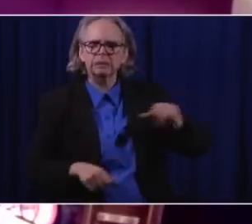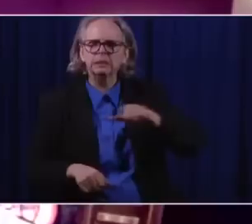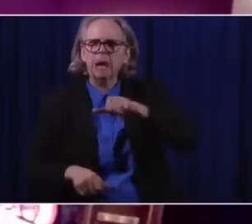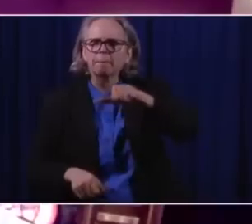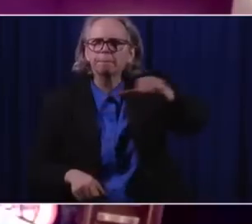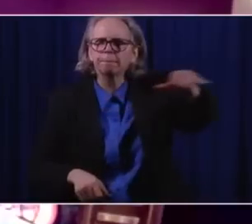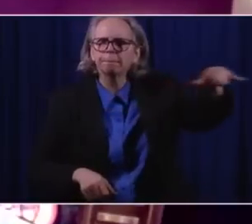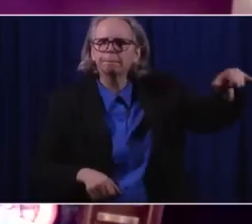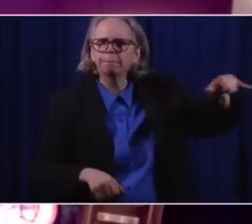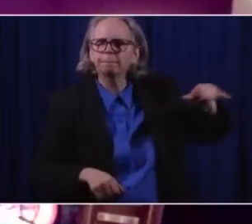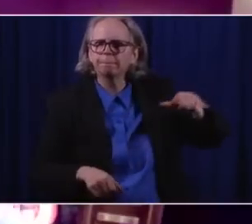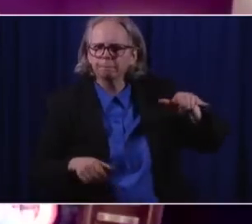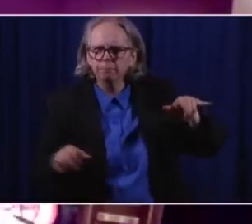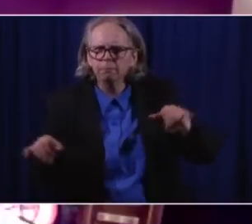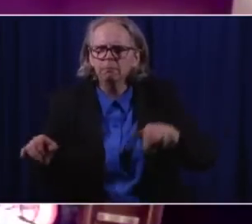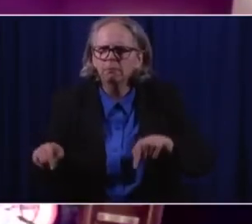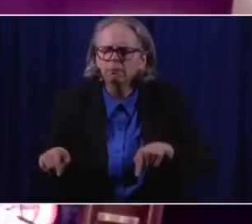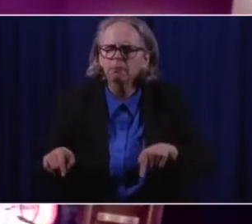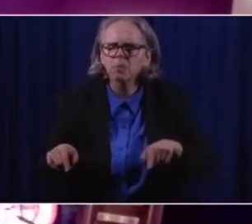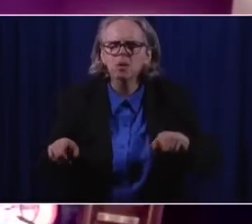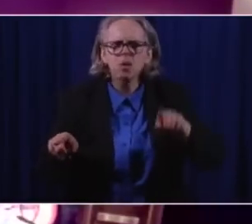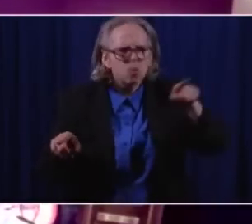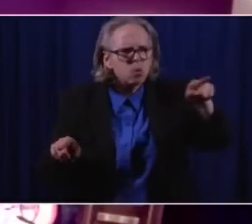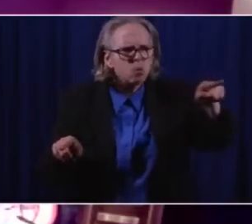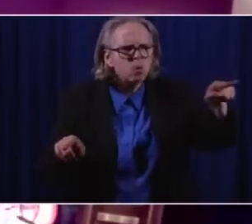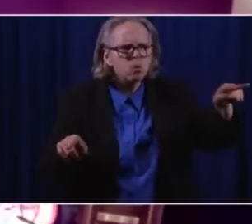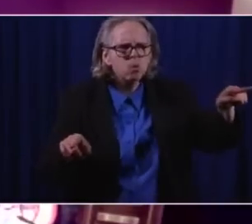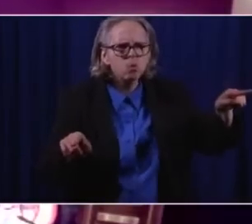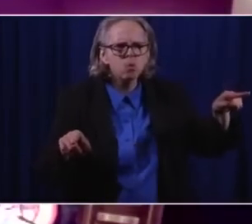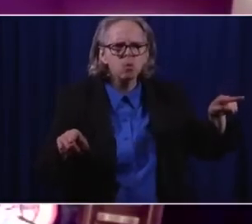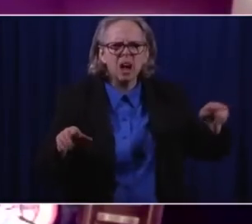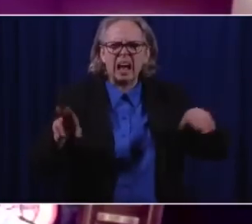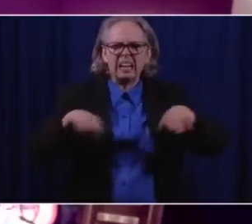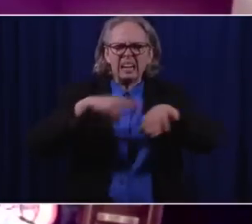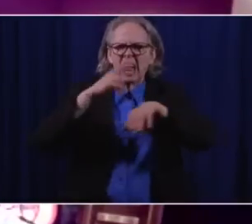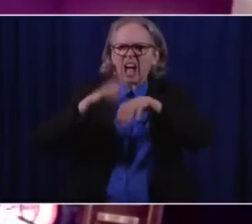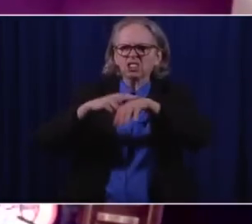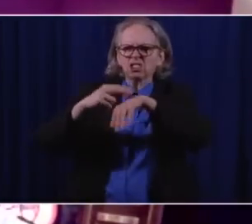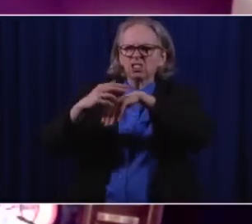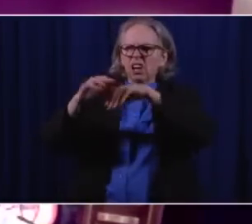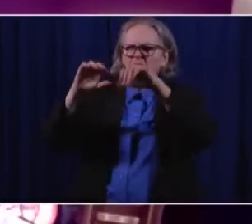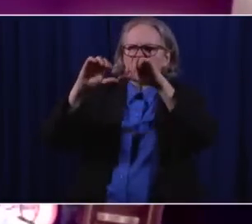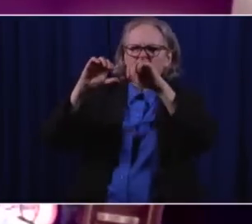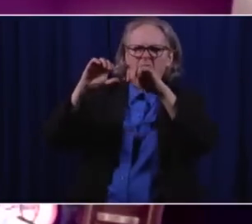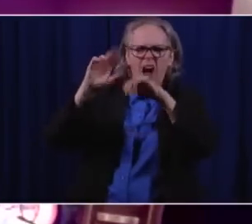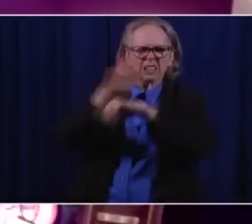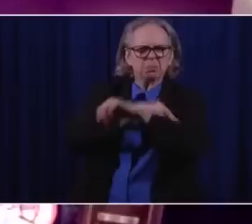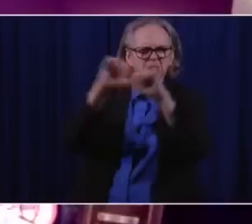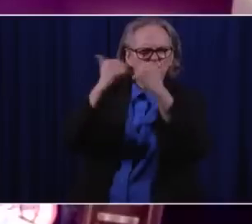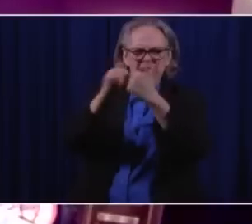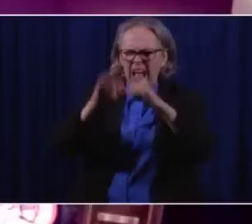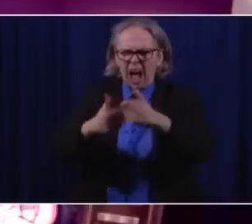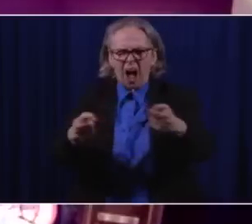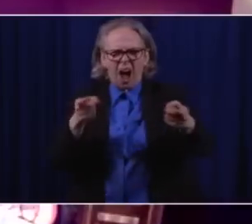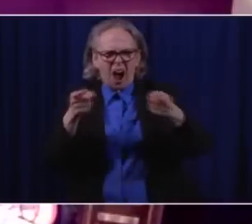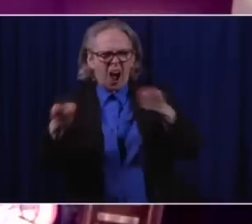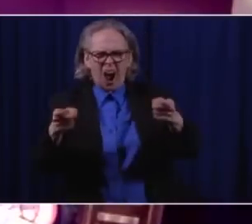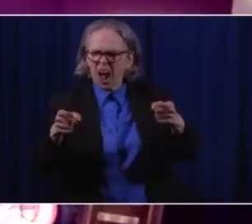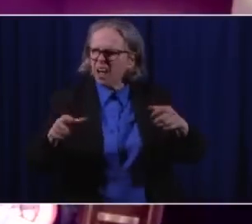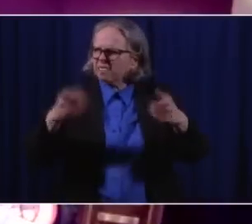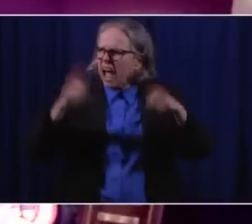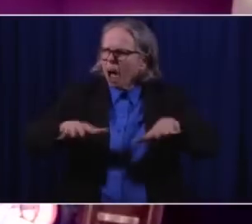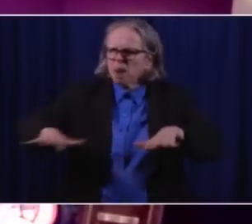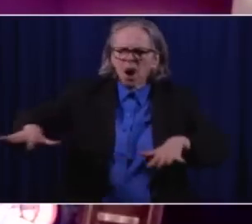they're talking about at the American Hospital Association Board of Trustees. How are we going to deal with this in the country? It's happening everywhere. Ohio's not